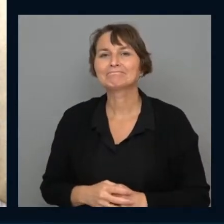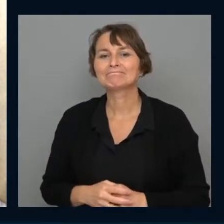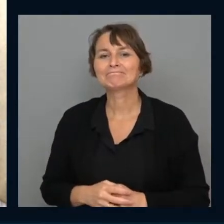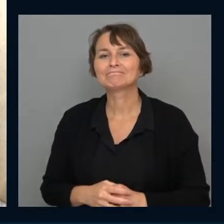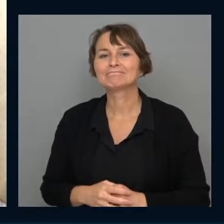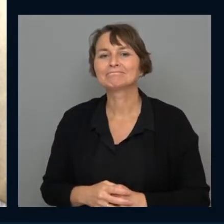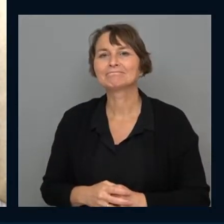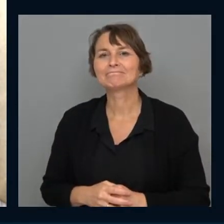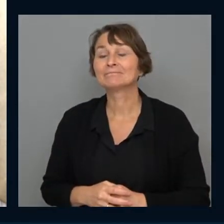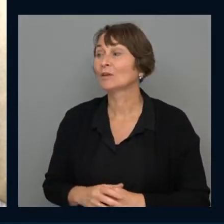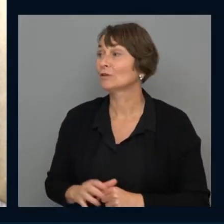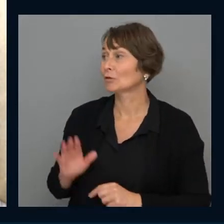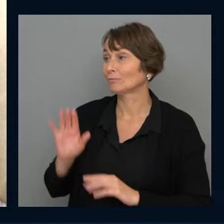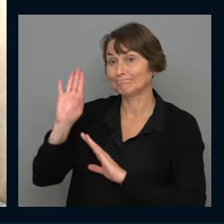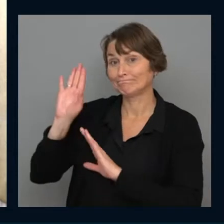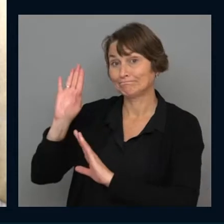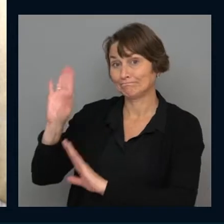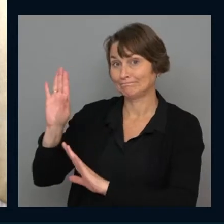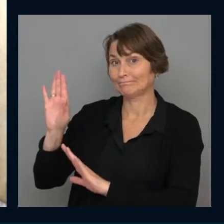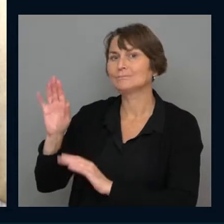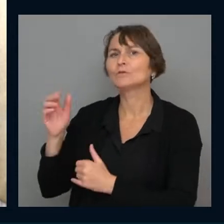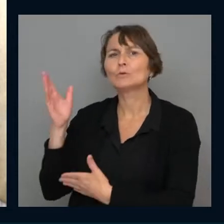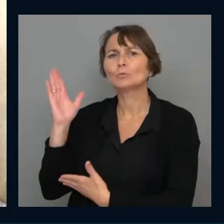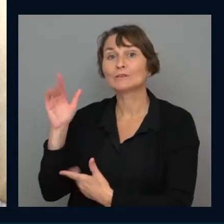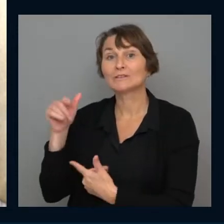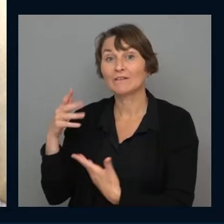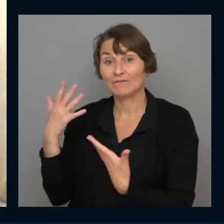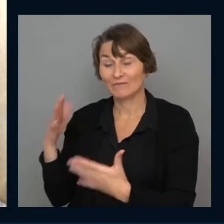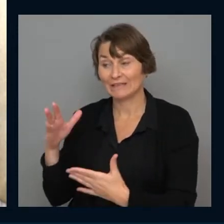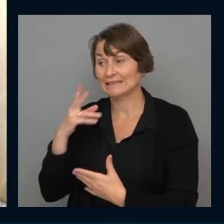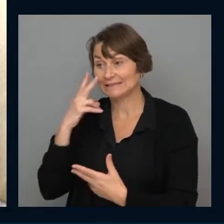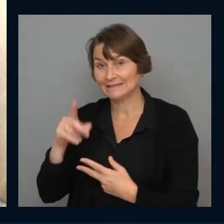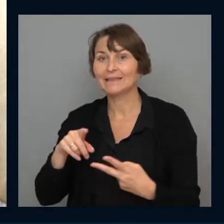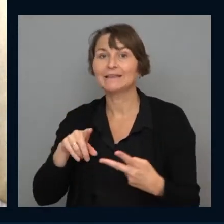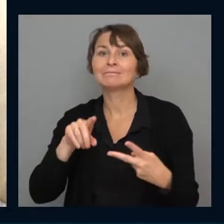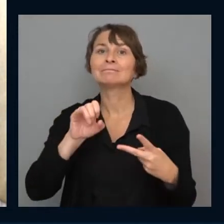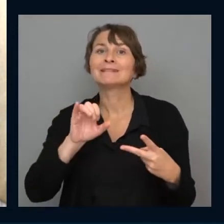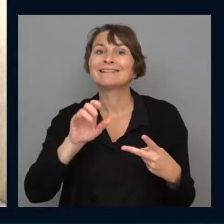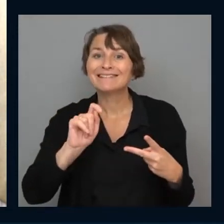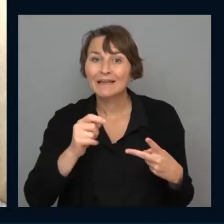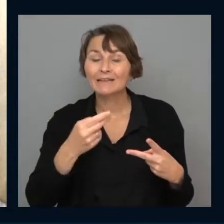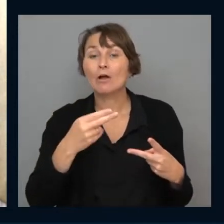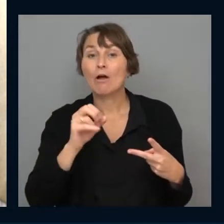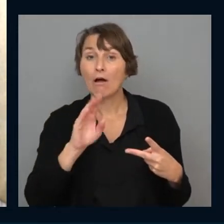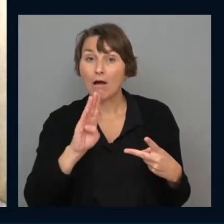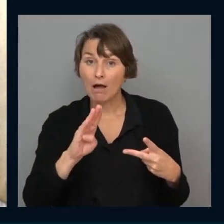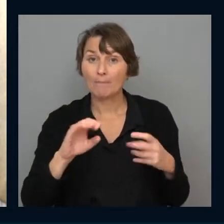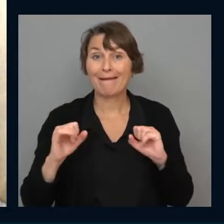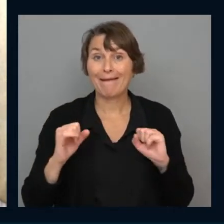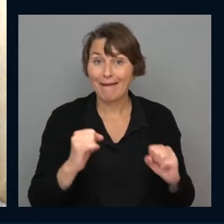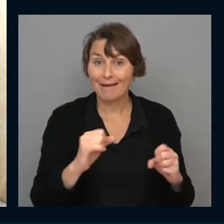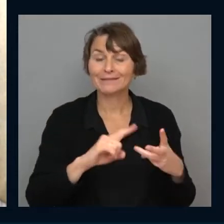both of your sessions that you did tonight. We have seen GitHub Actions and we've seen Azure DevOps in action.